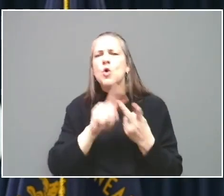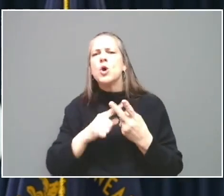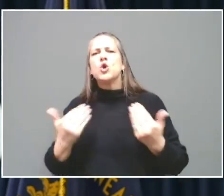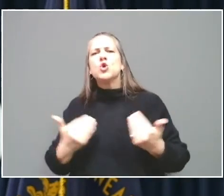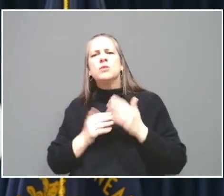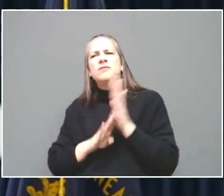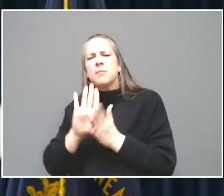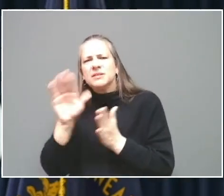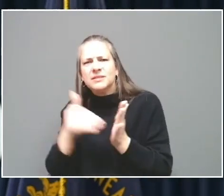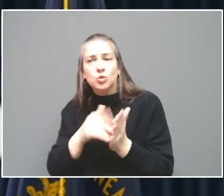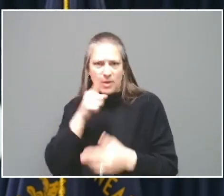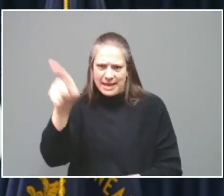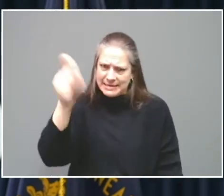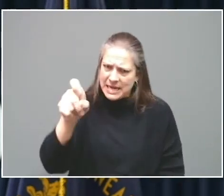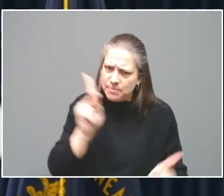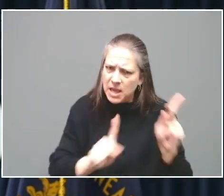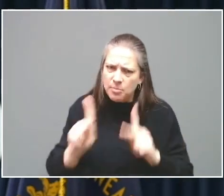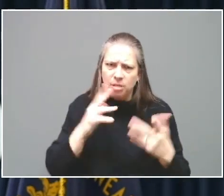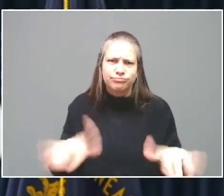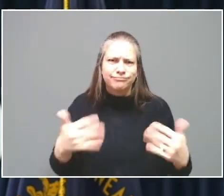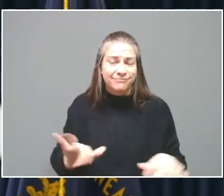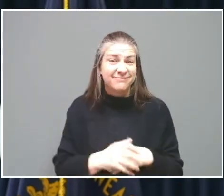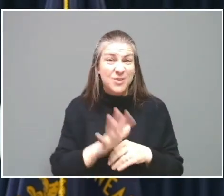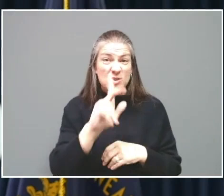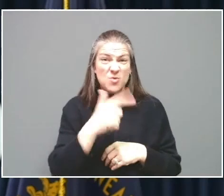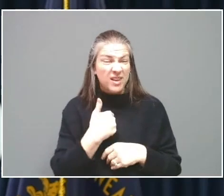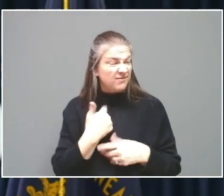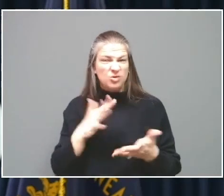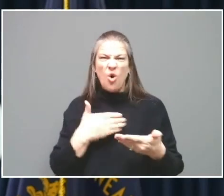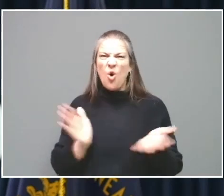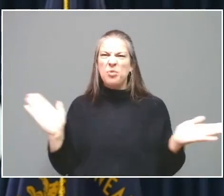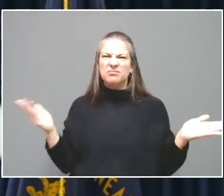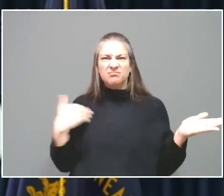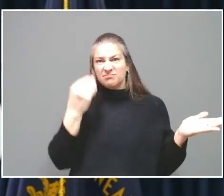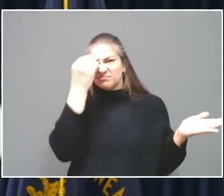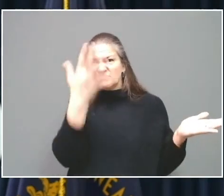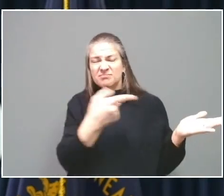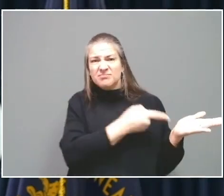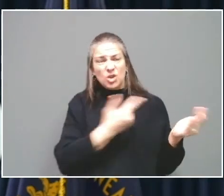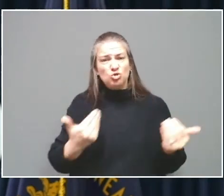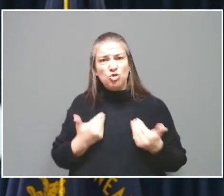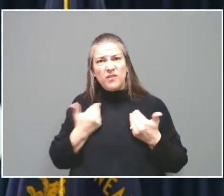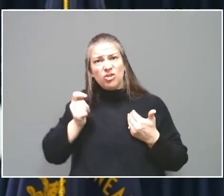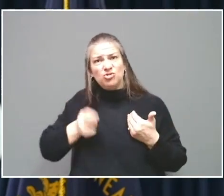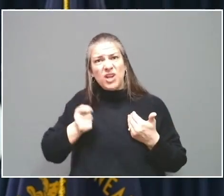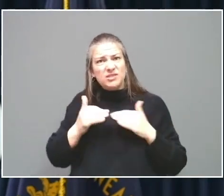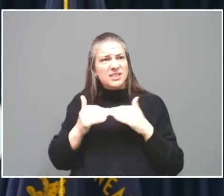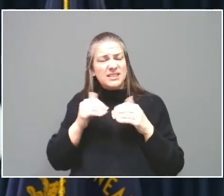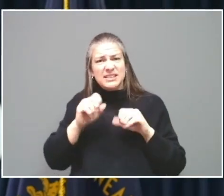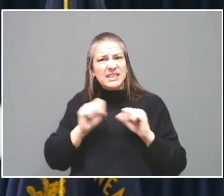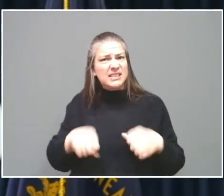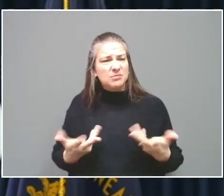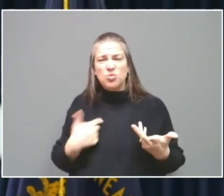sorely needed. We have been transparent about the challenges facing our juvenile justice system, and instead of running away from them, we've run